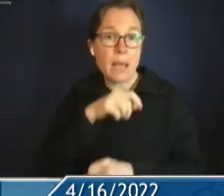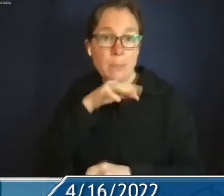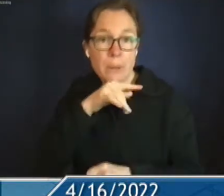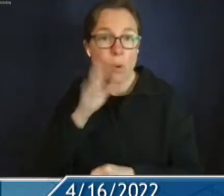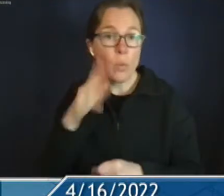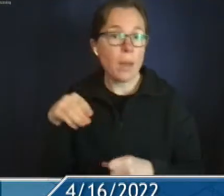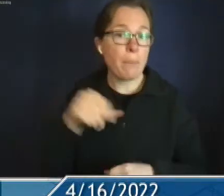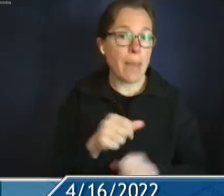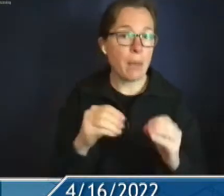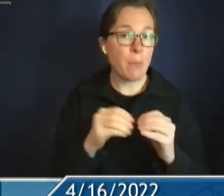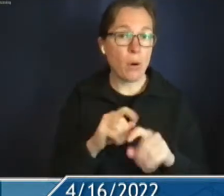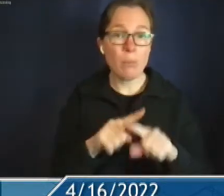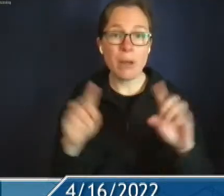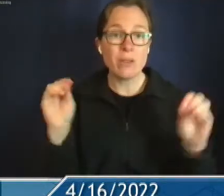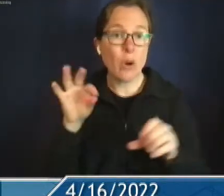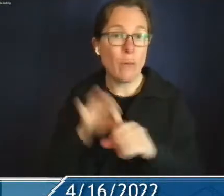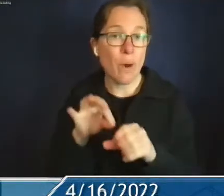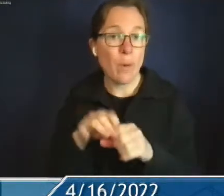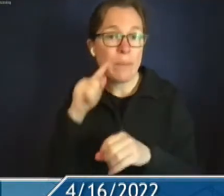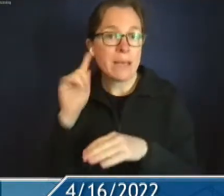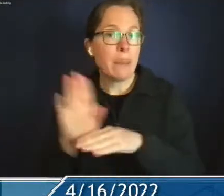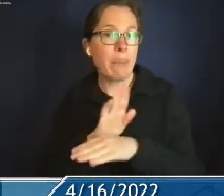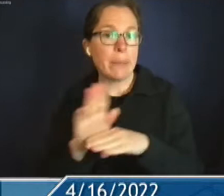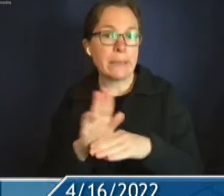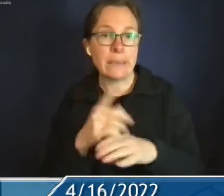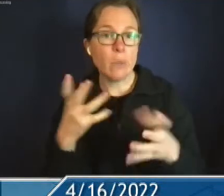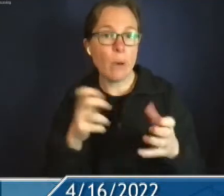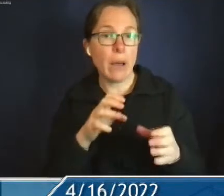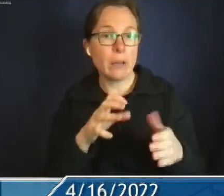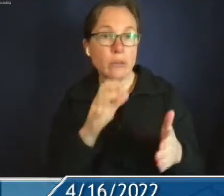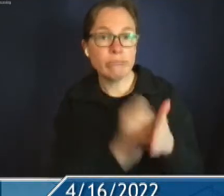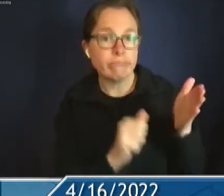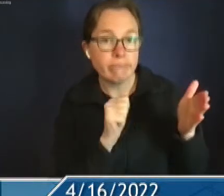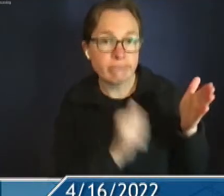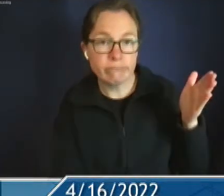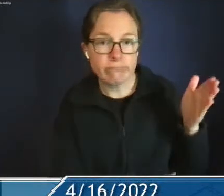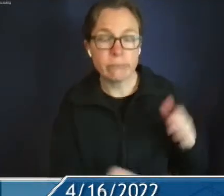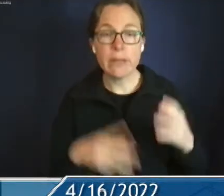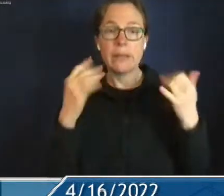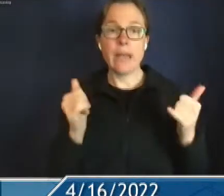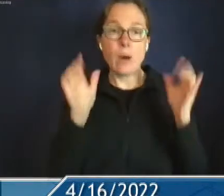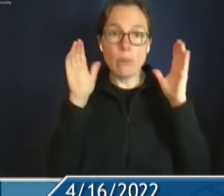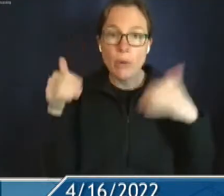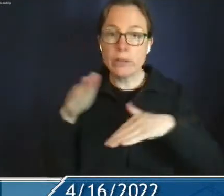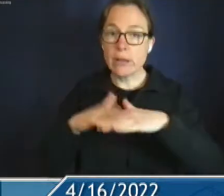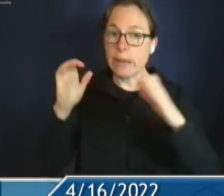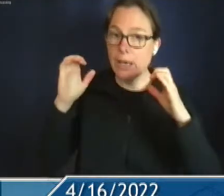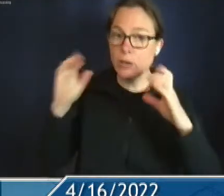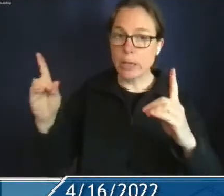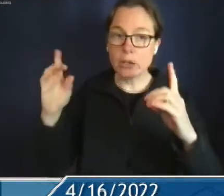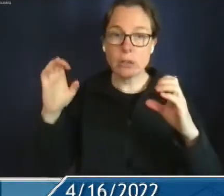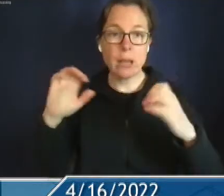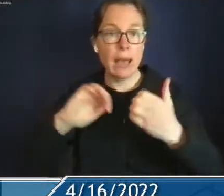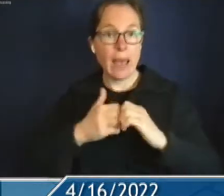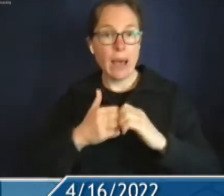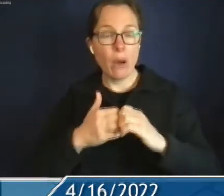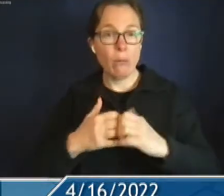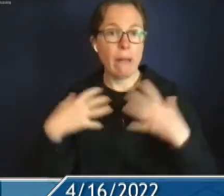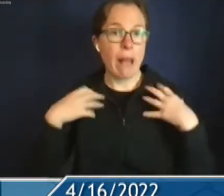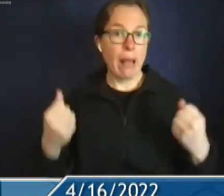to industry pressure. Now scarce general fund monies are being requested to focus on education about the health harms of pollution without